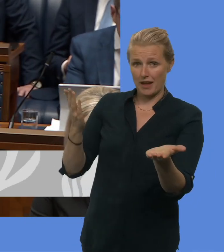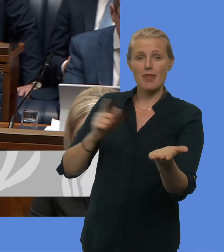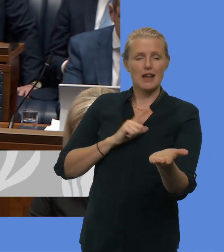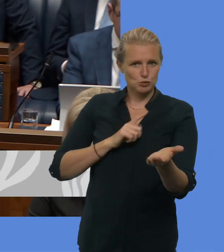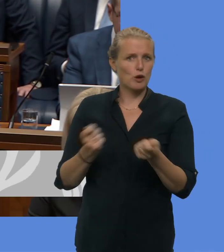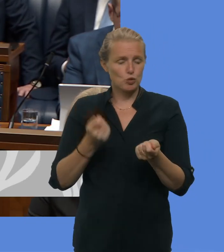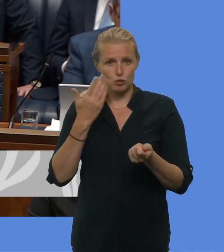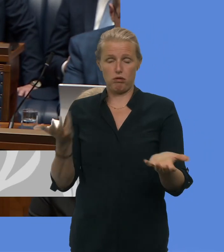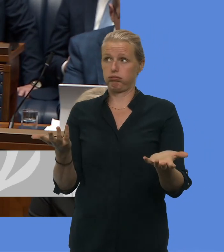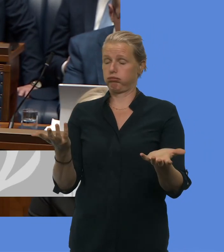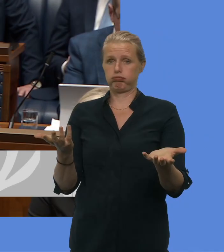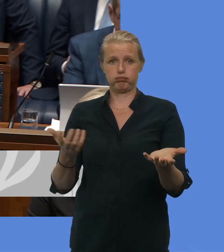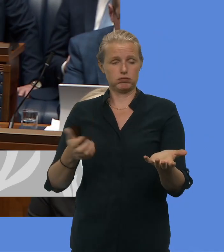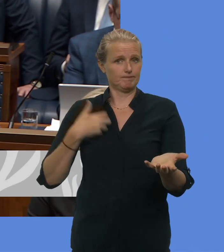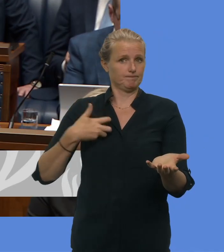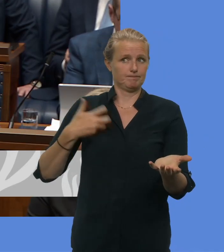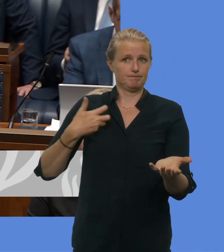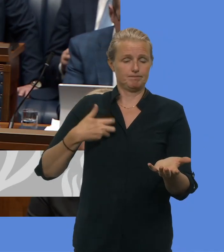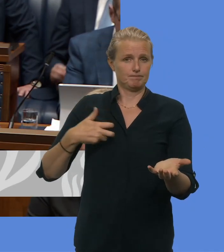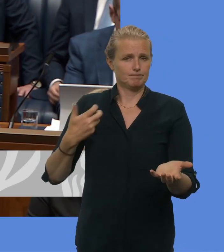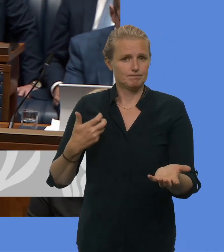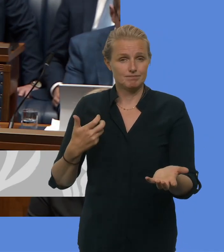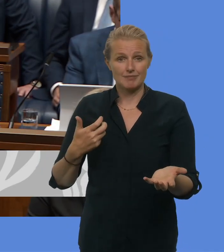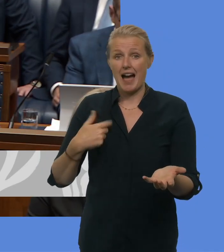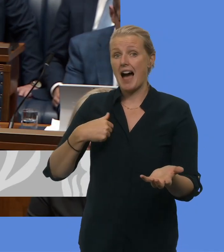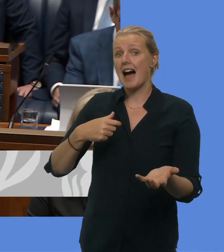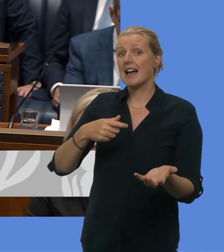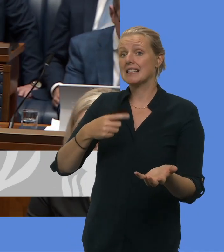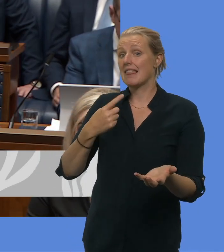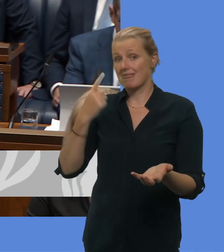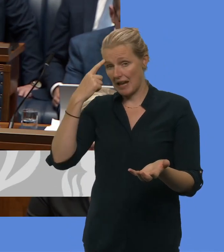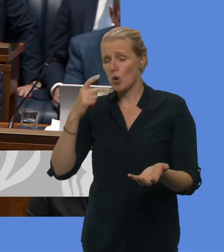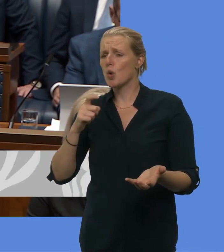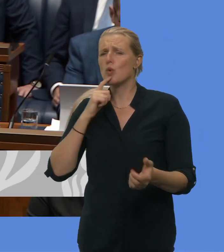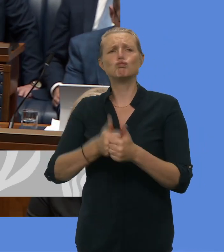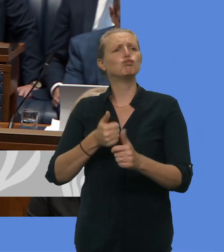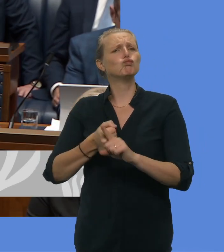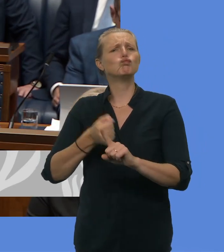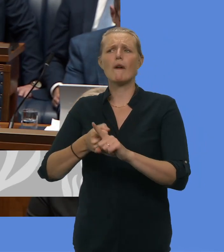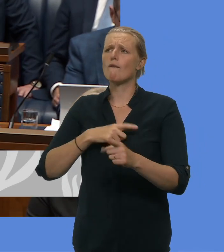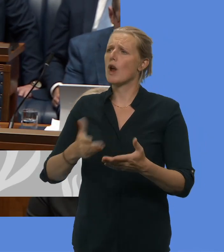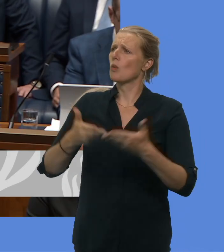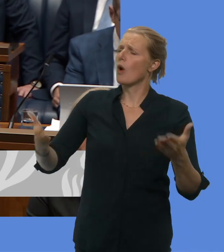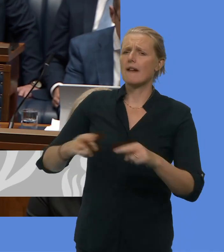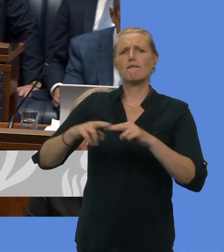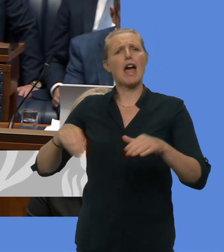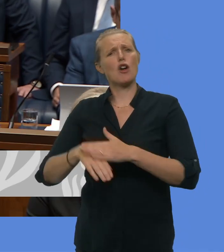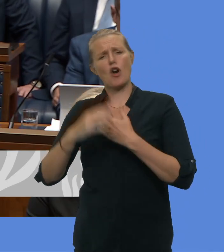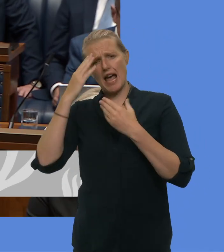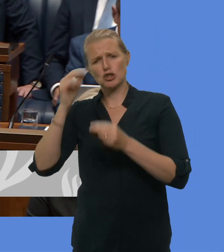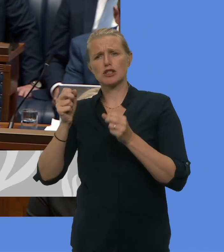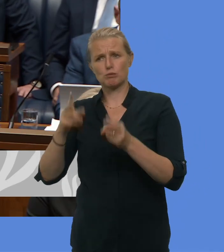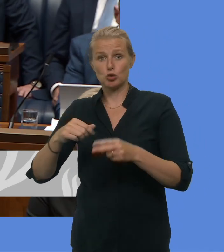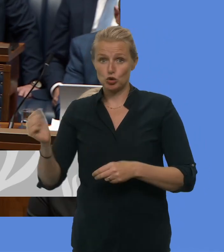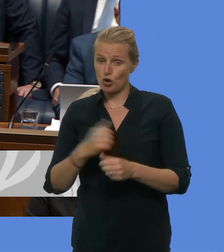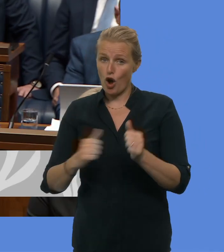controlled schools have been left behind. And I don't believe that those who advocate for equality and fairness in our education system would be opposed to